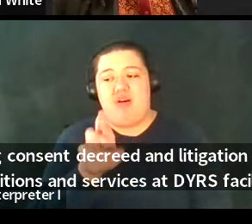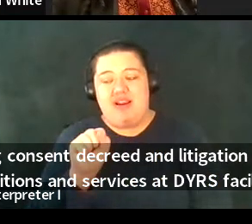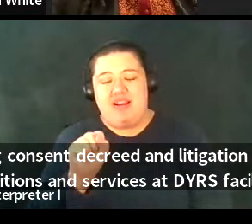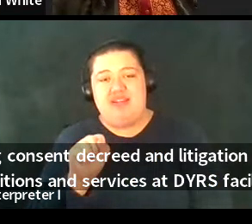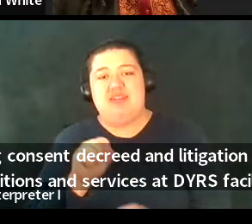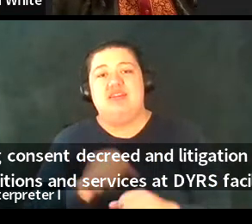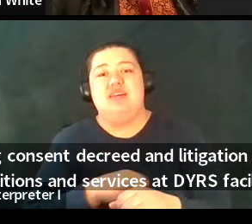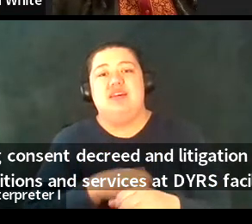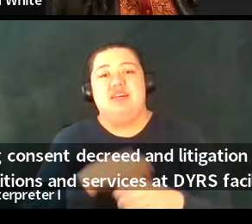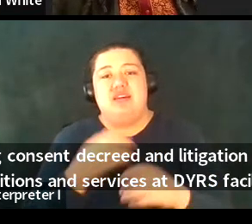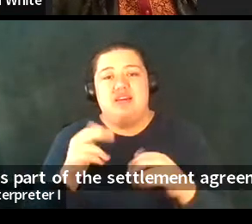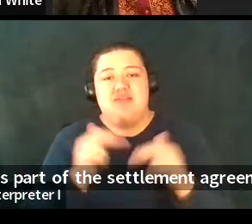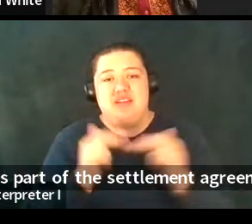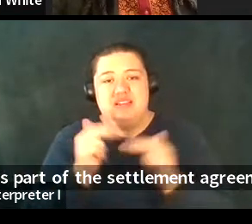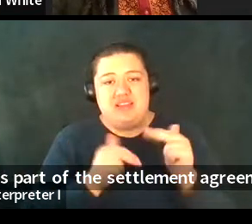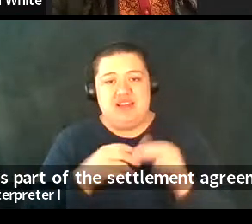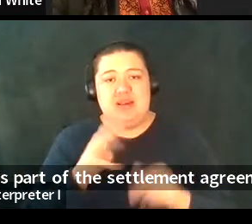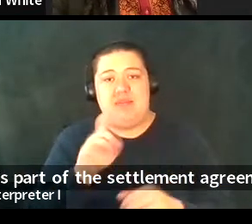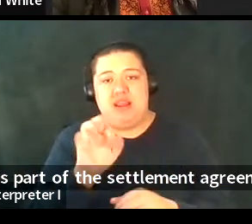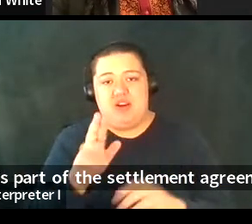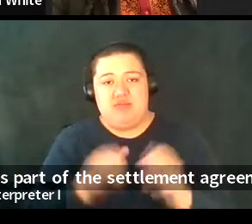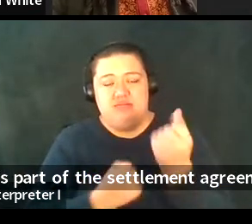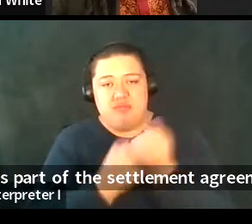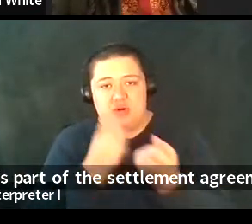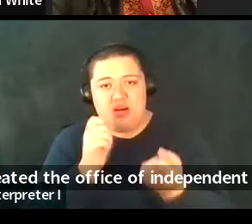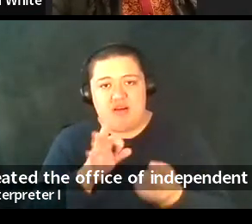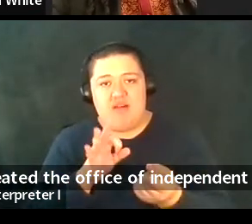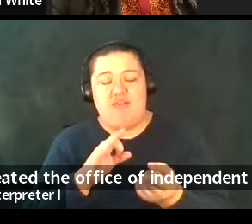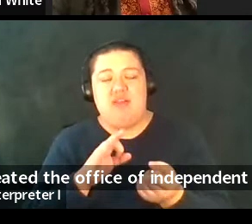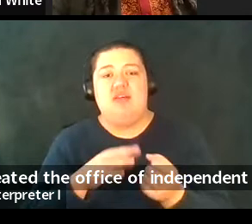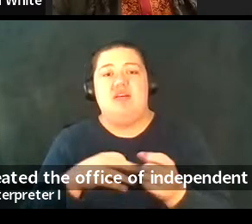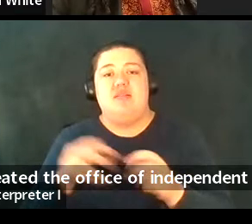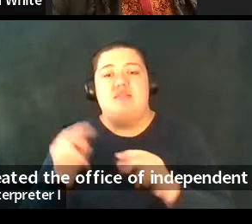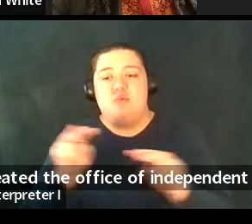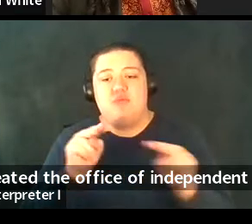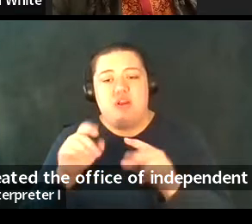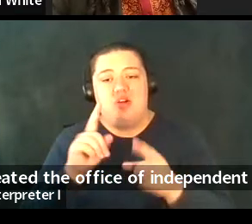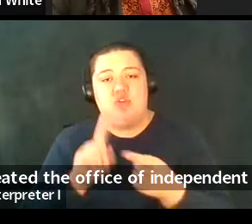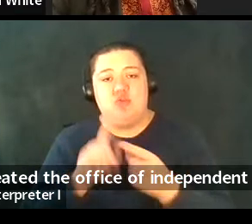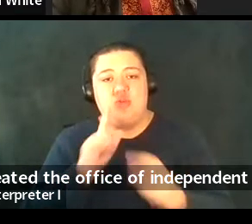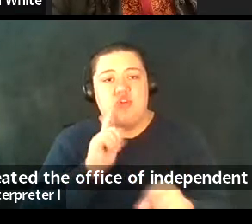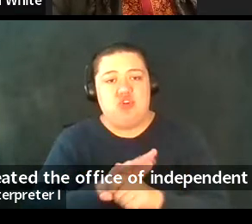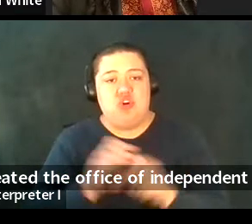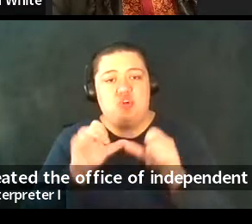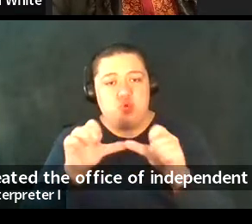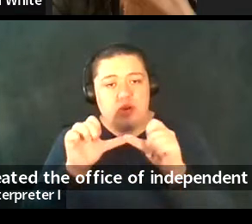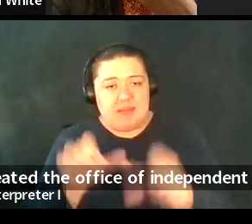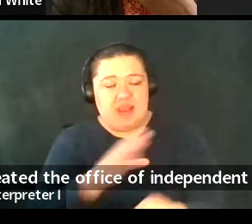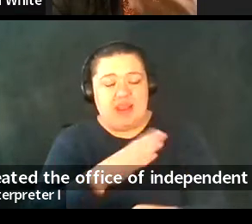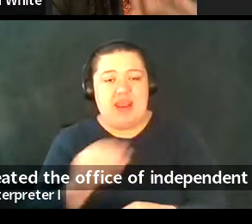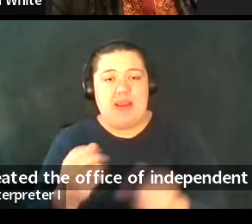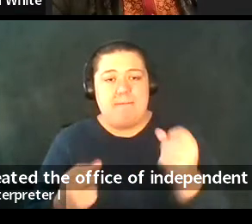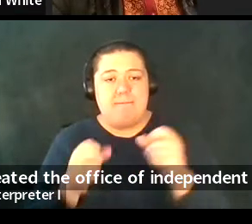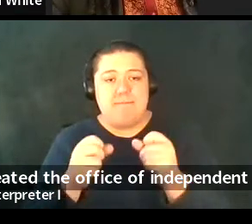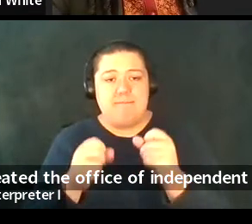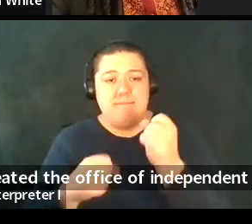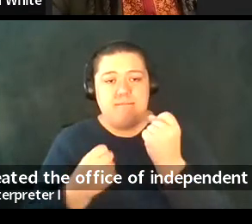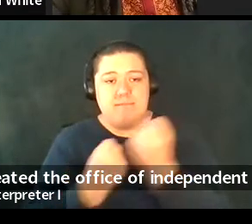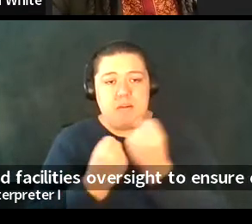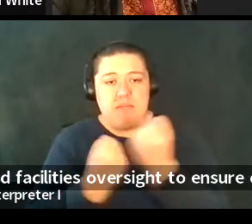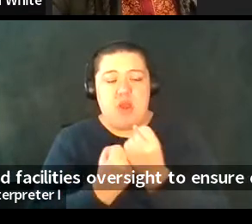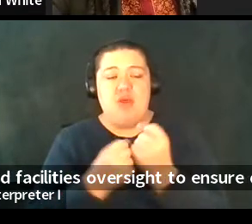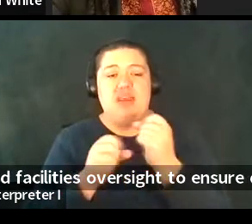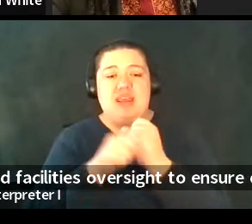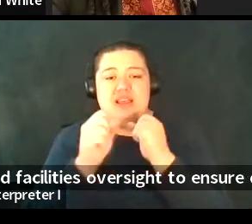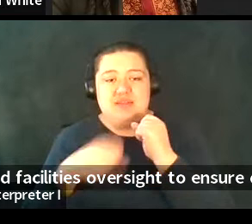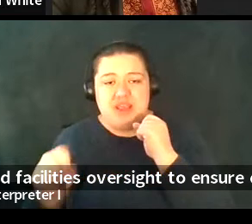agreement in that case, created the Office of Independent Juvenile Justice and Facilities Oversight to ensure durability and promote the expansion of achievements under the